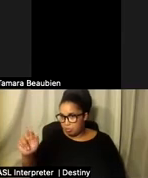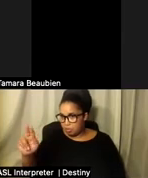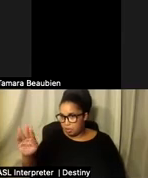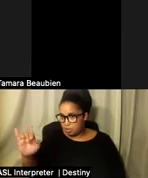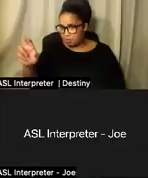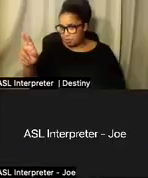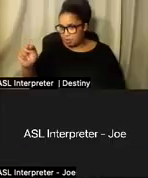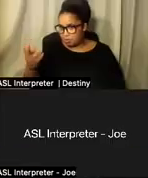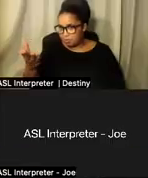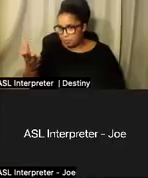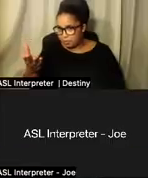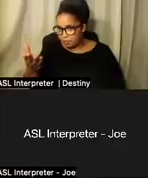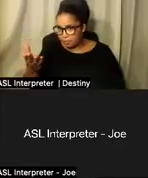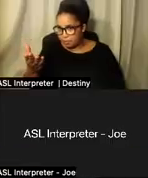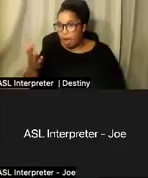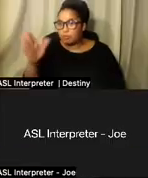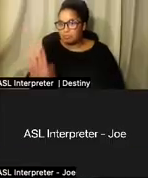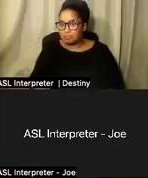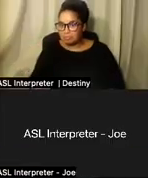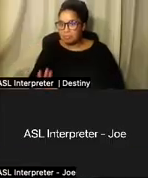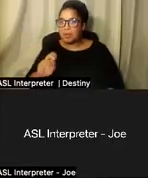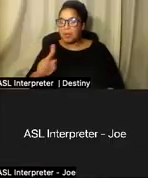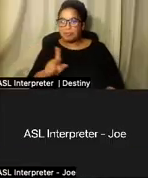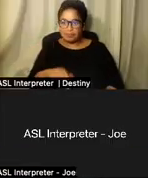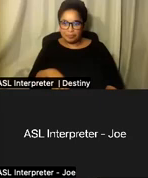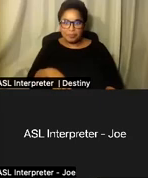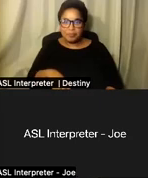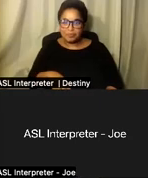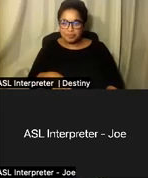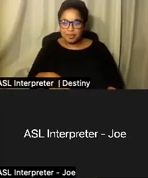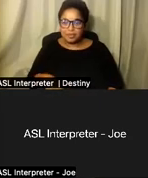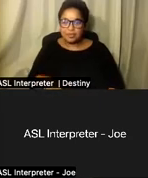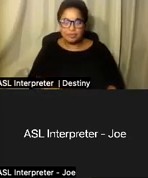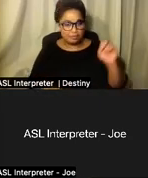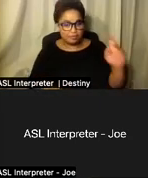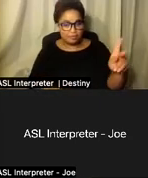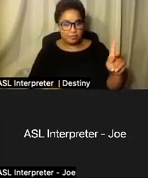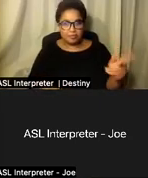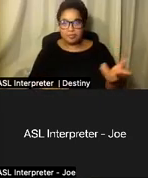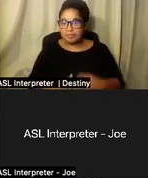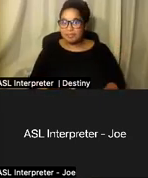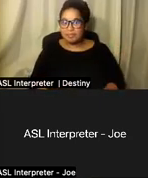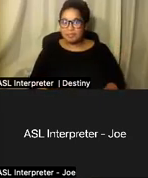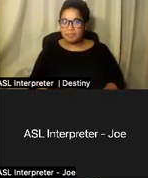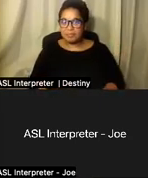I can, maybe she's put her hand down, maybe okay. It was answered.